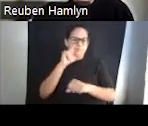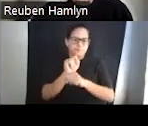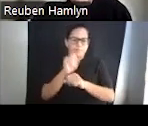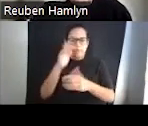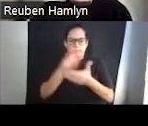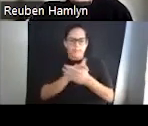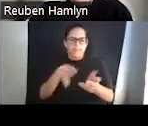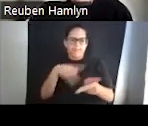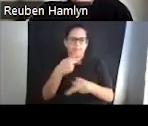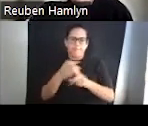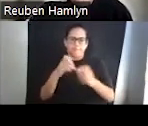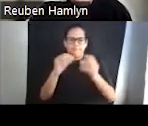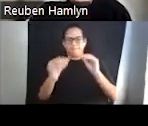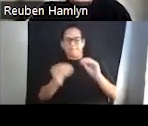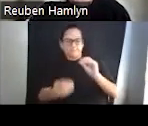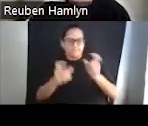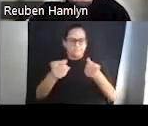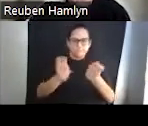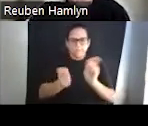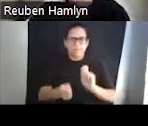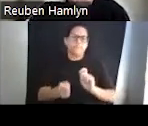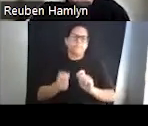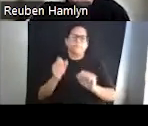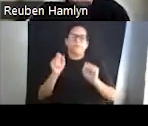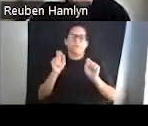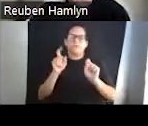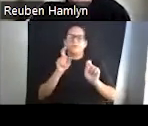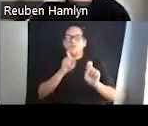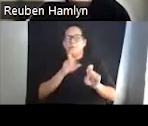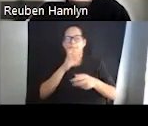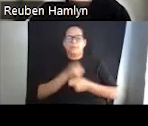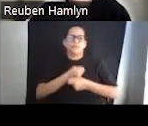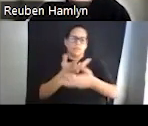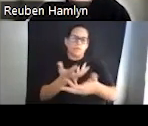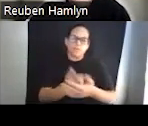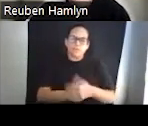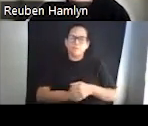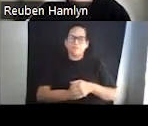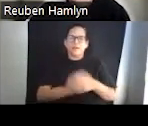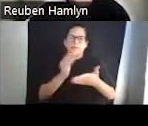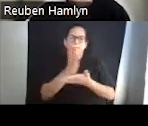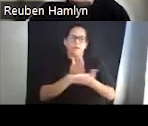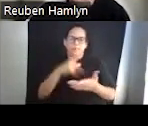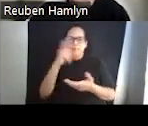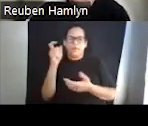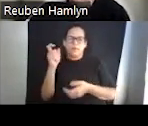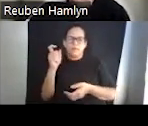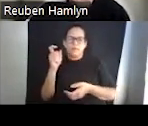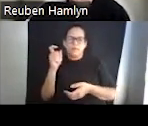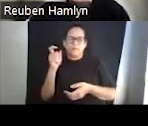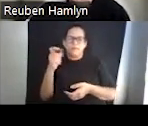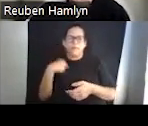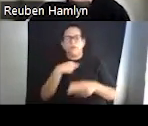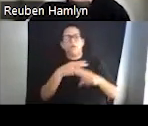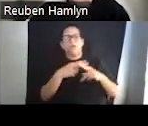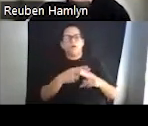this type of editing and manipulation should be disclosed. And that's partly because of the